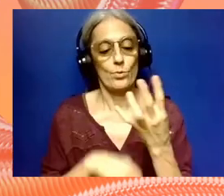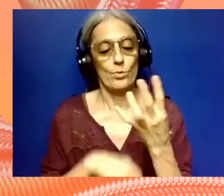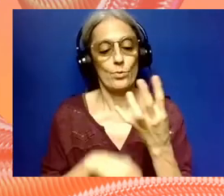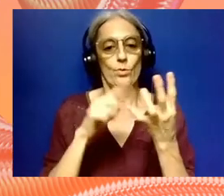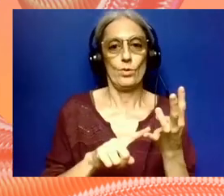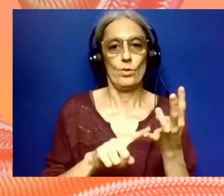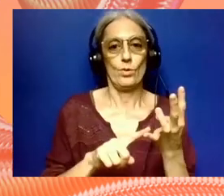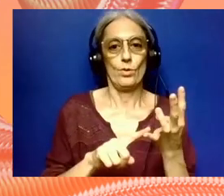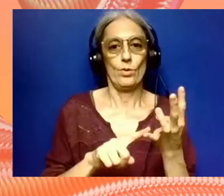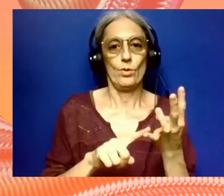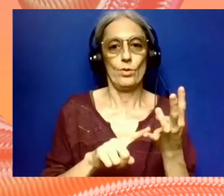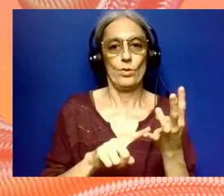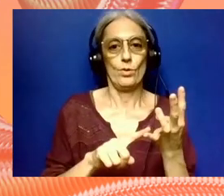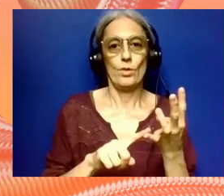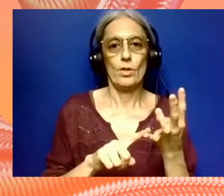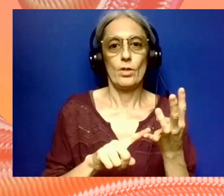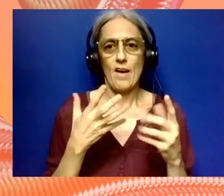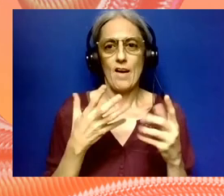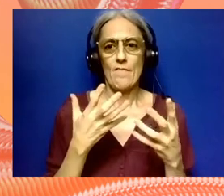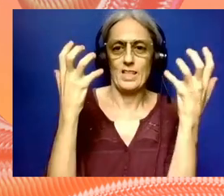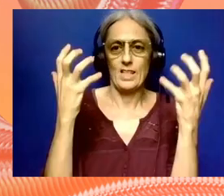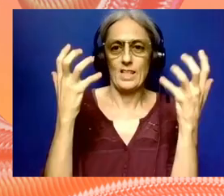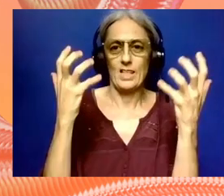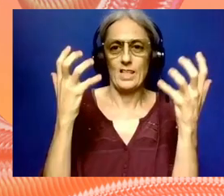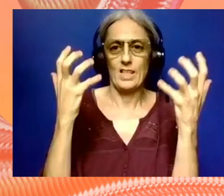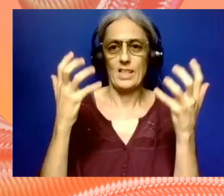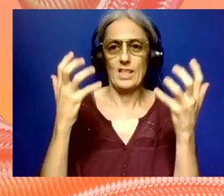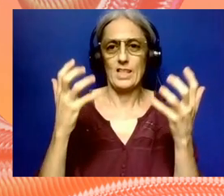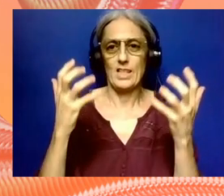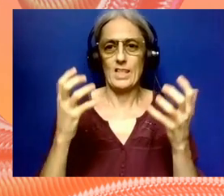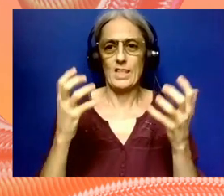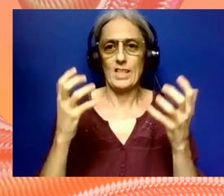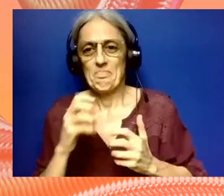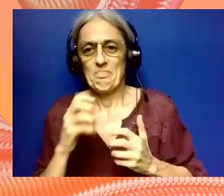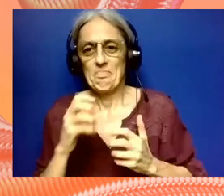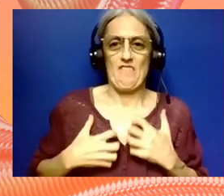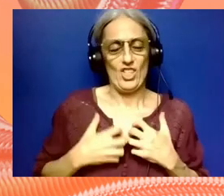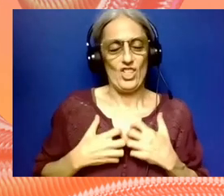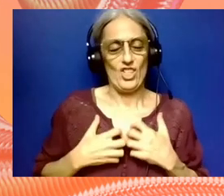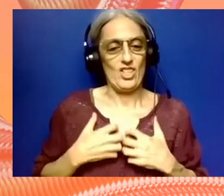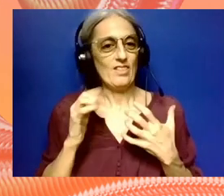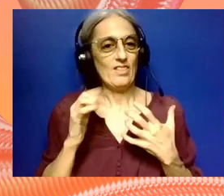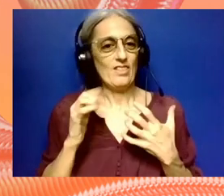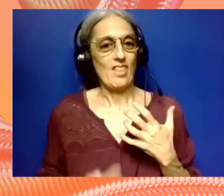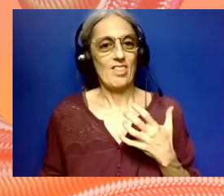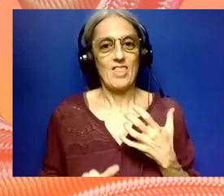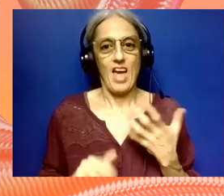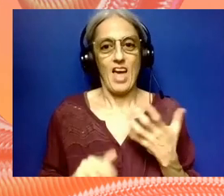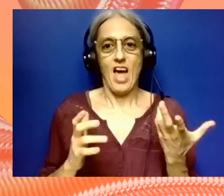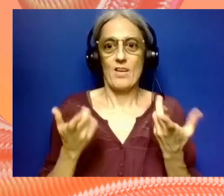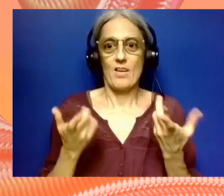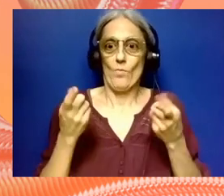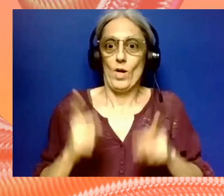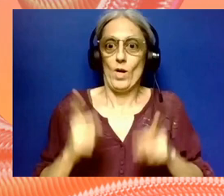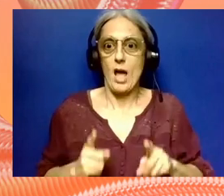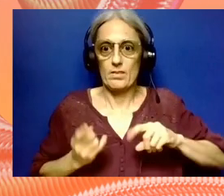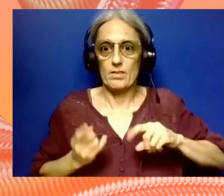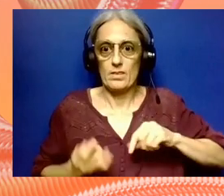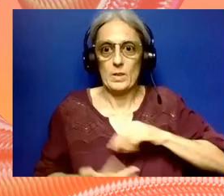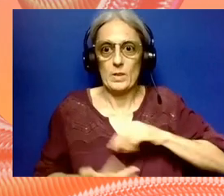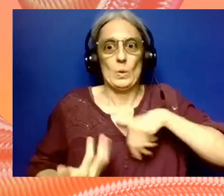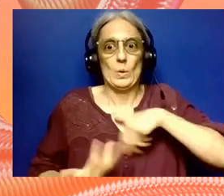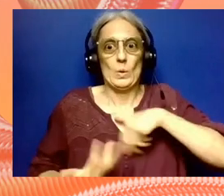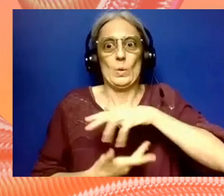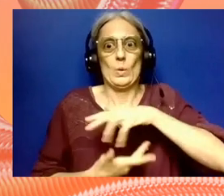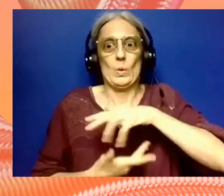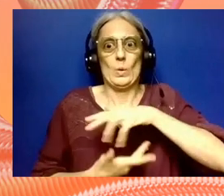hostility and aggravation and the stirring of that to also contend with. And the feeling of Saturn being